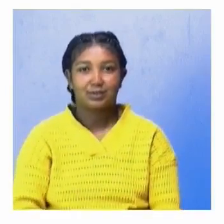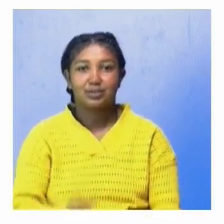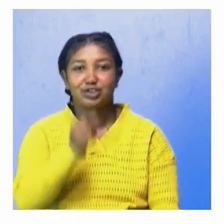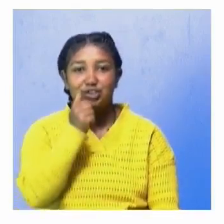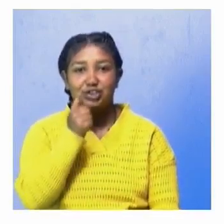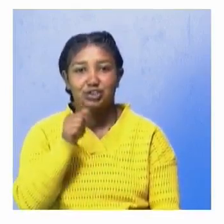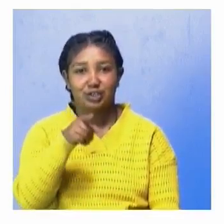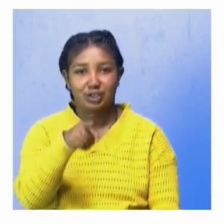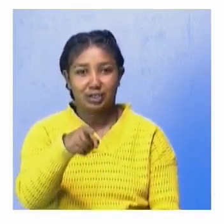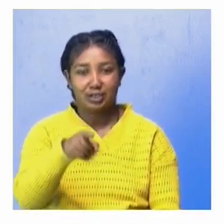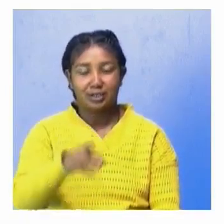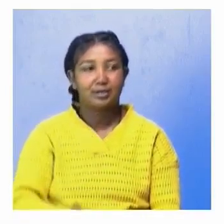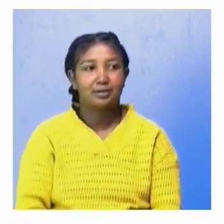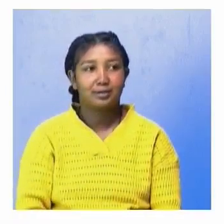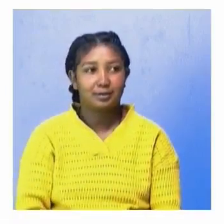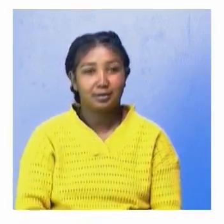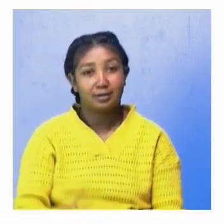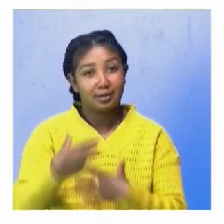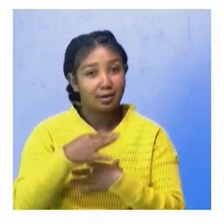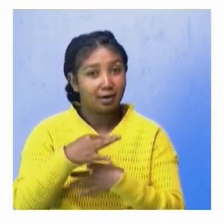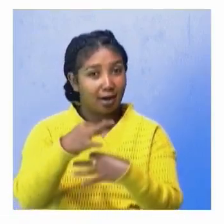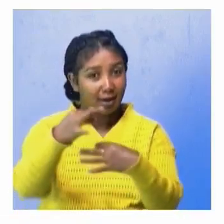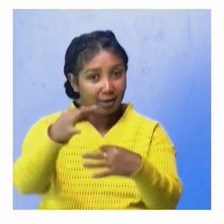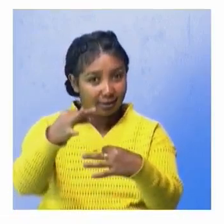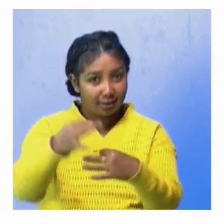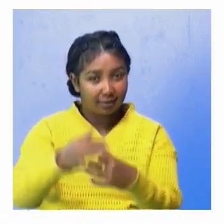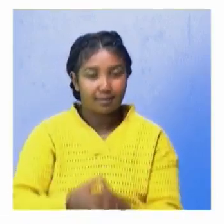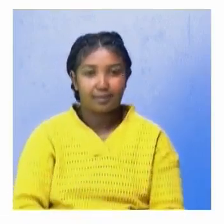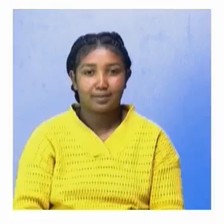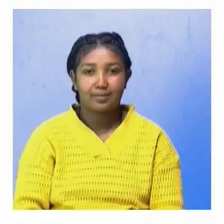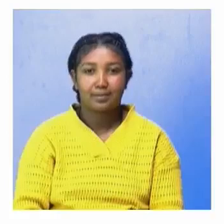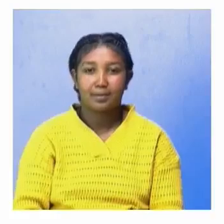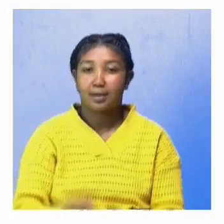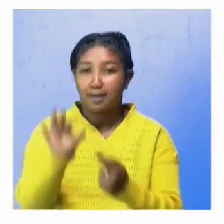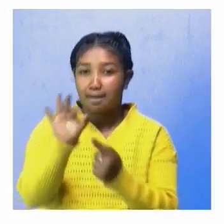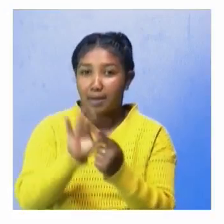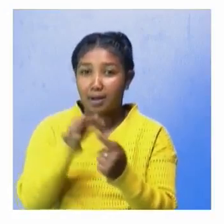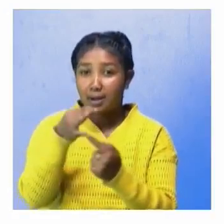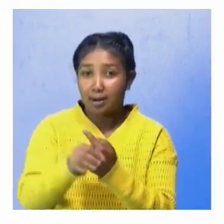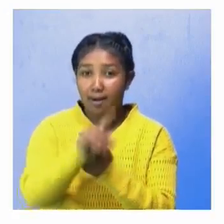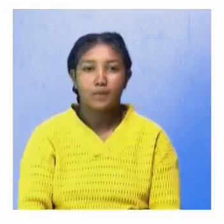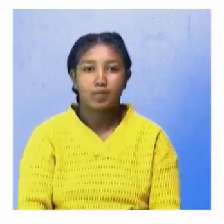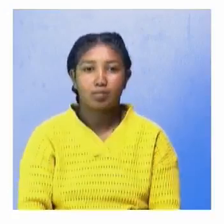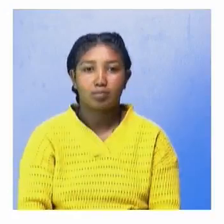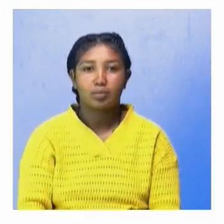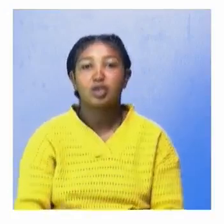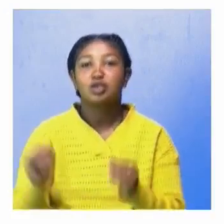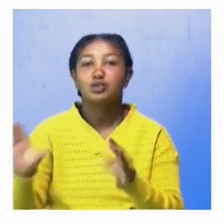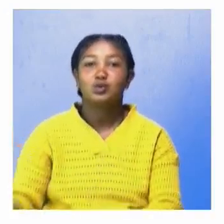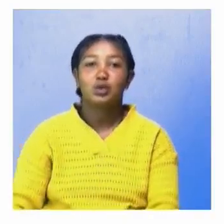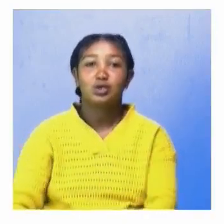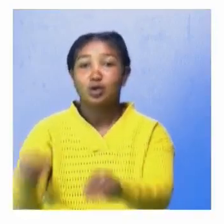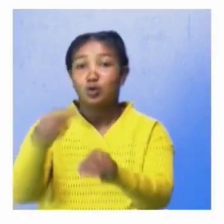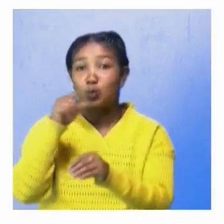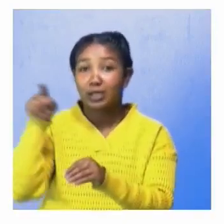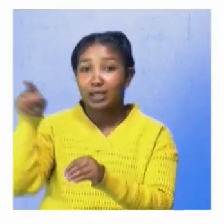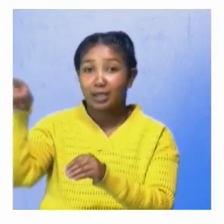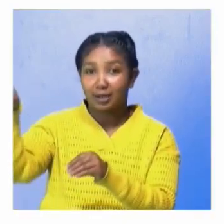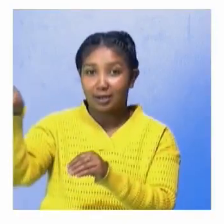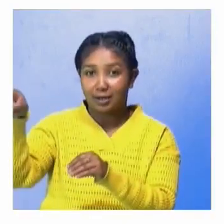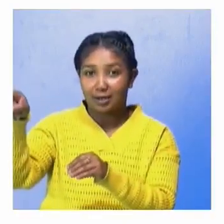she like banana? Students, look here, it